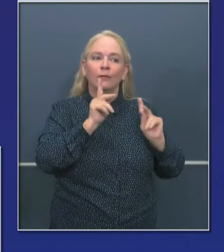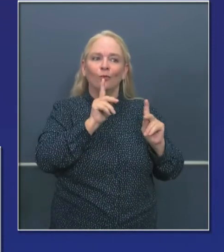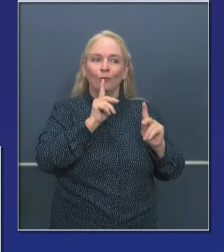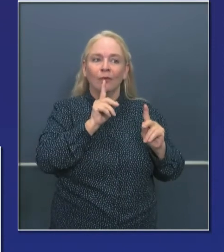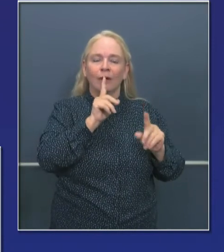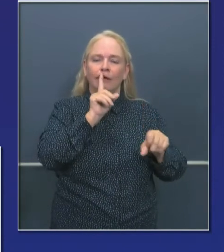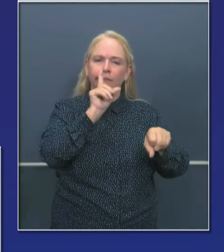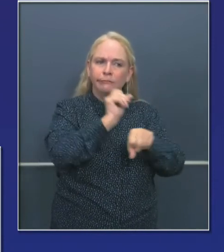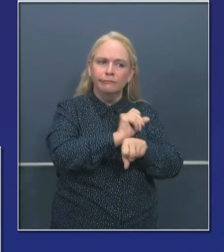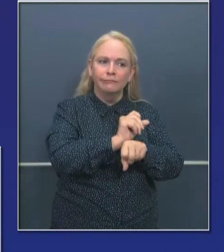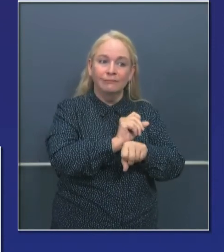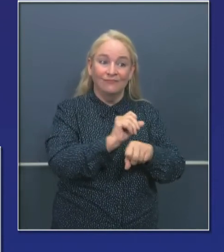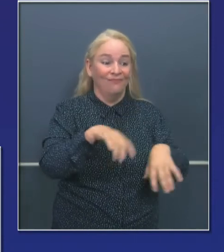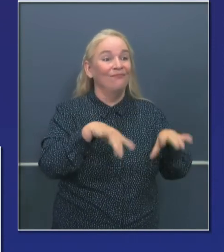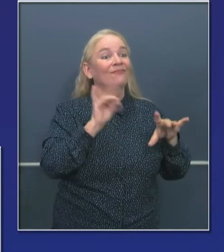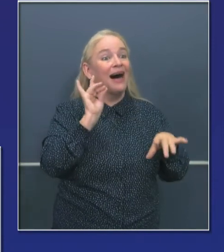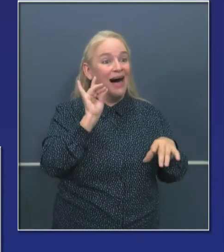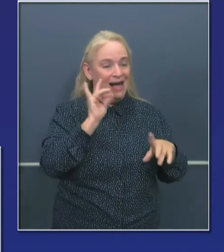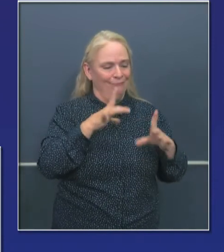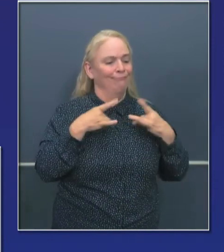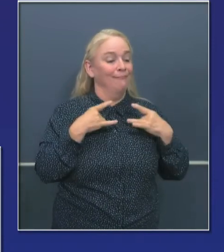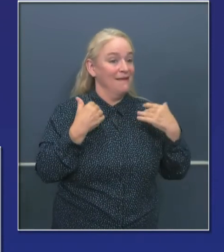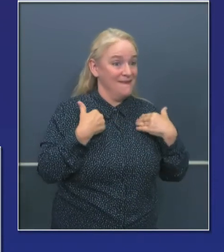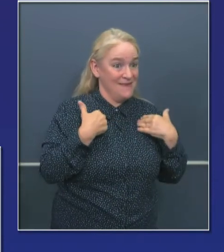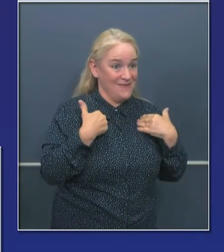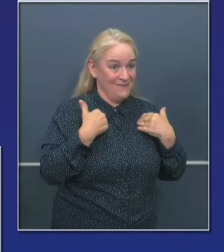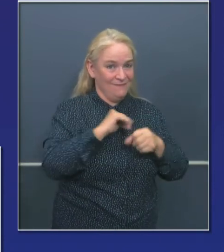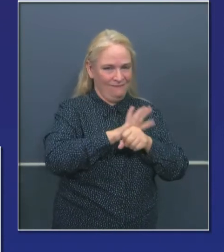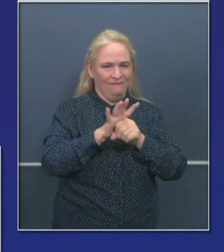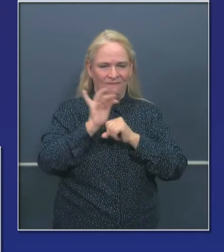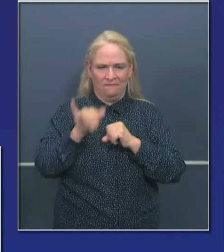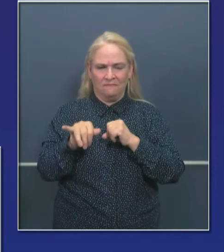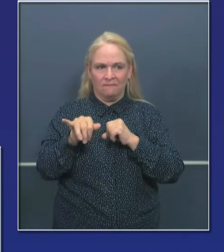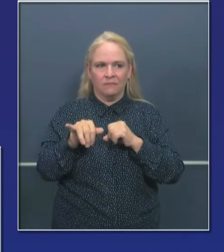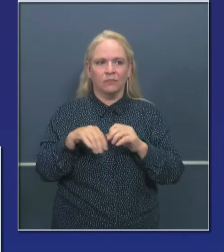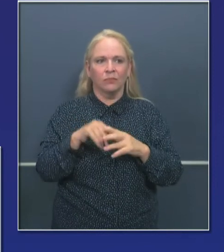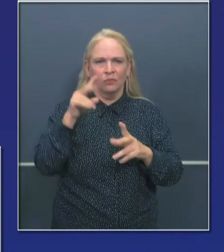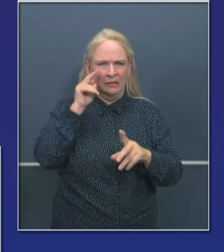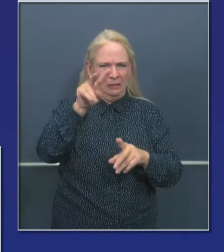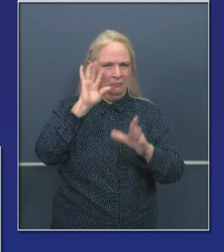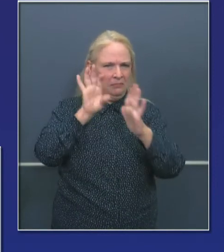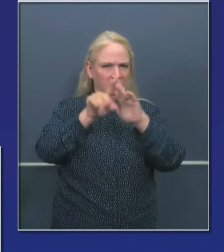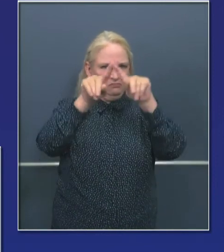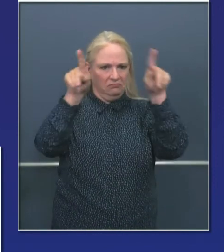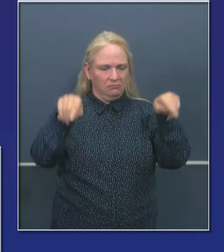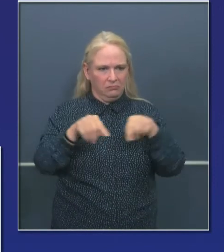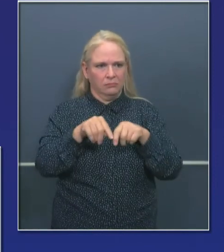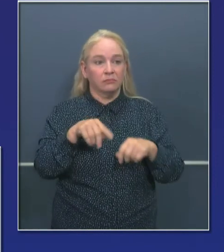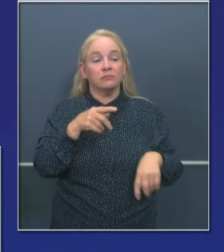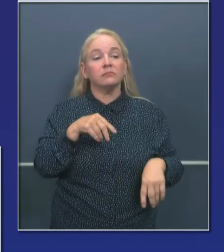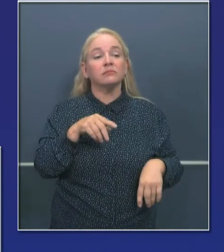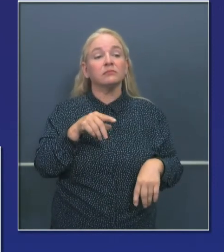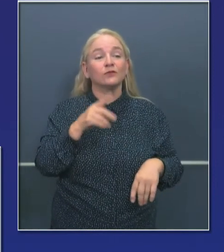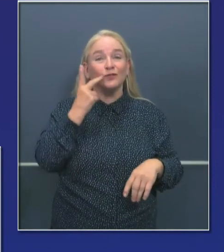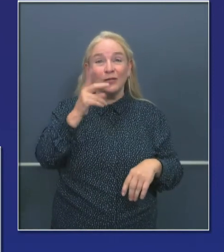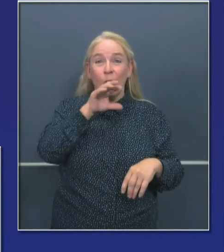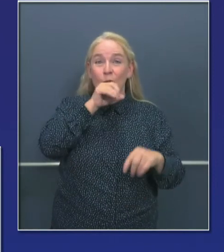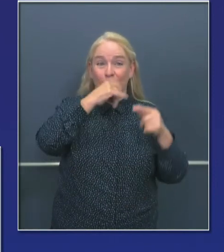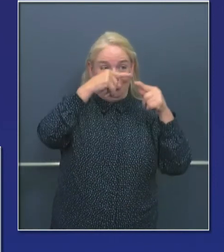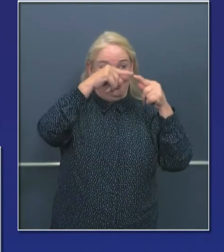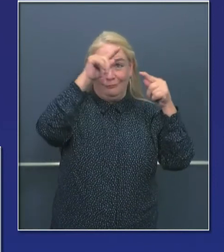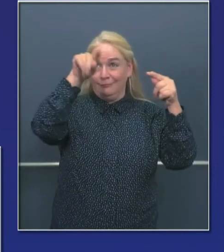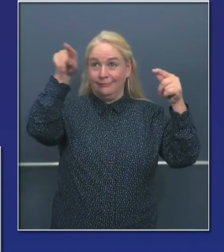protect your family, your friends, and the broader community. But the slide you see represented here, that increase in that orange line represents